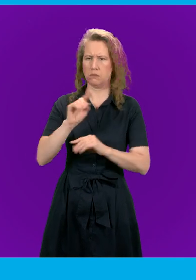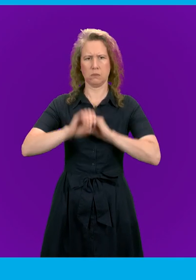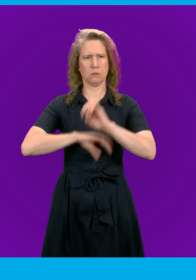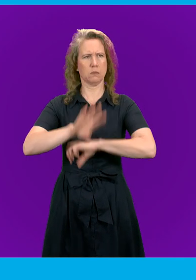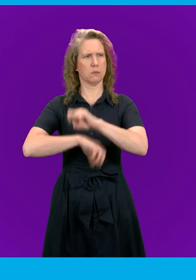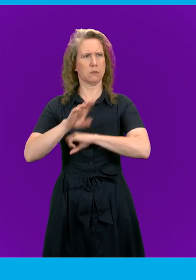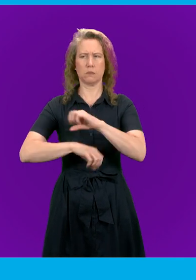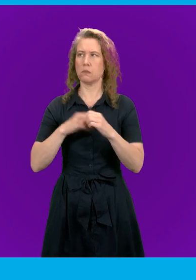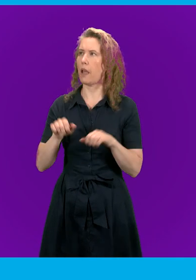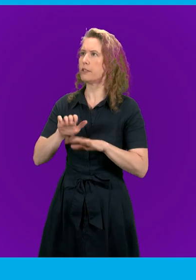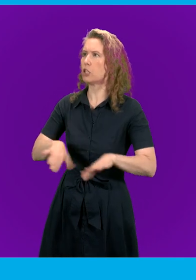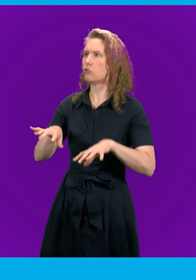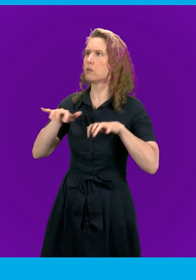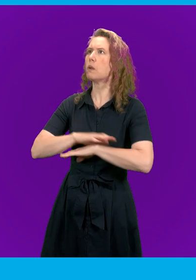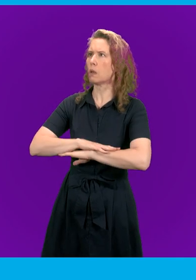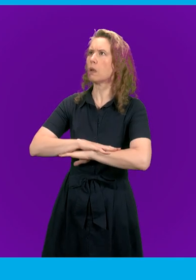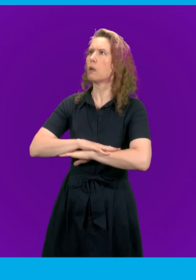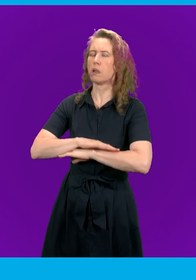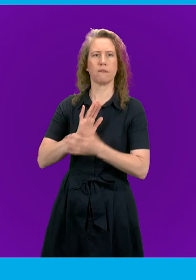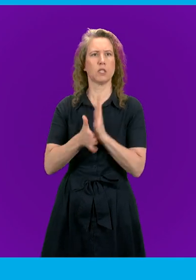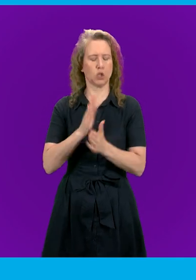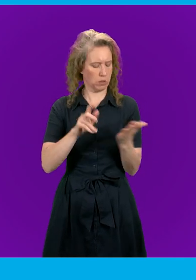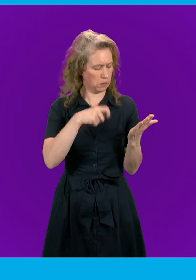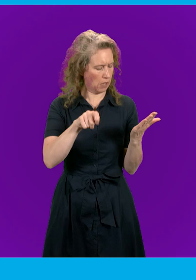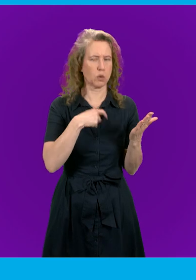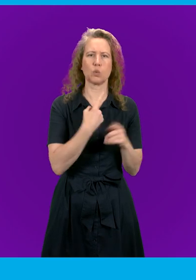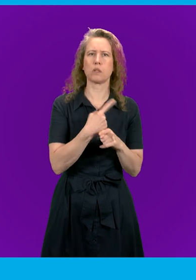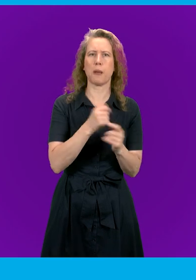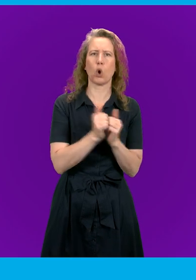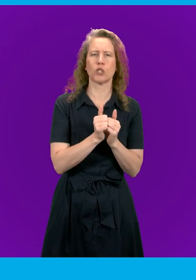and then, right, job done. We've talked about consent, that's it.